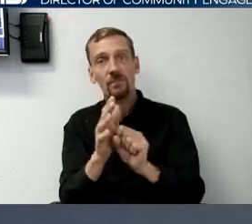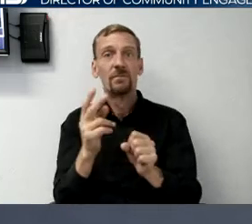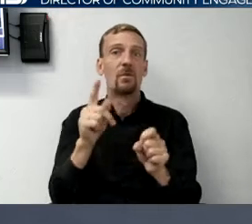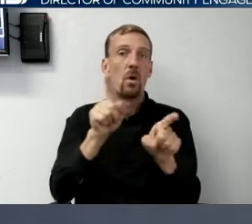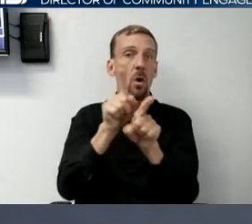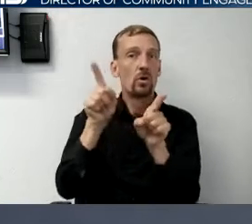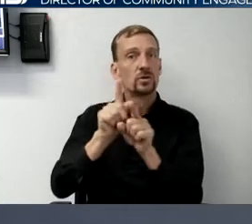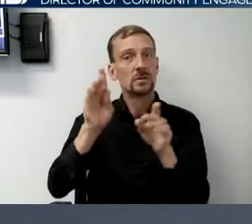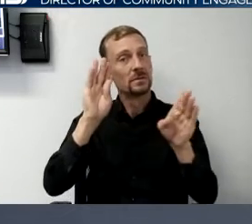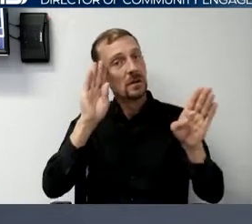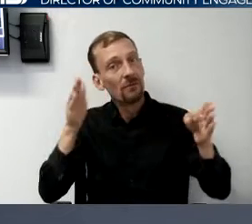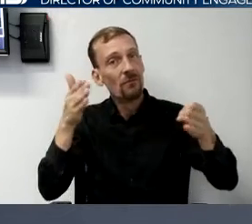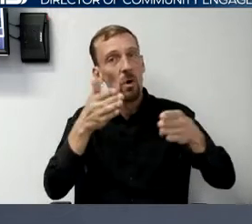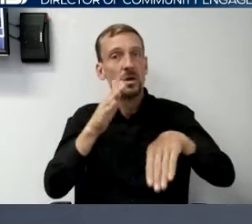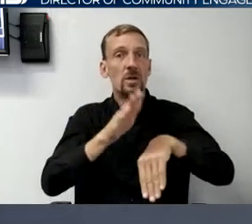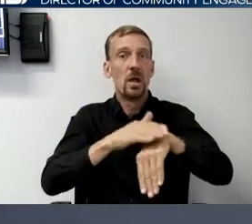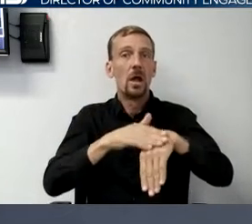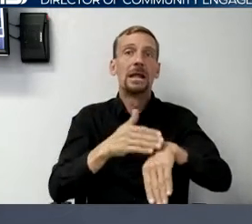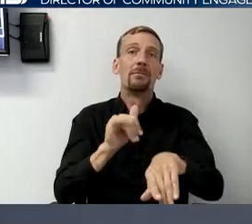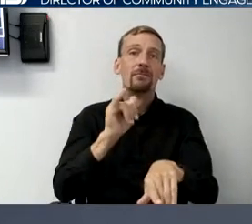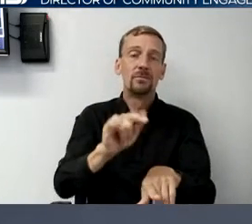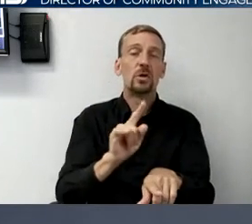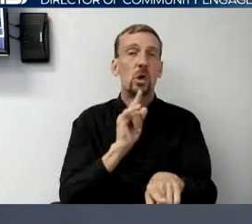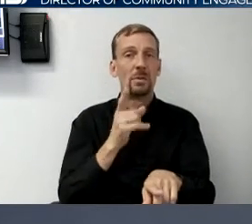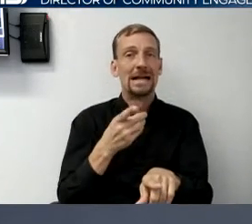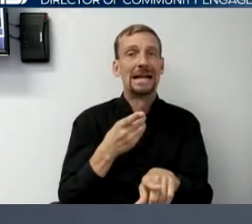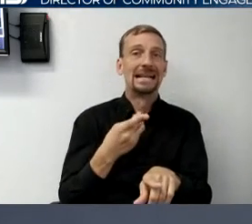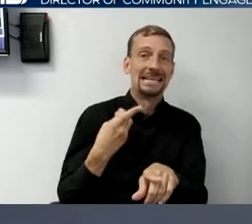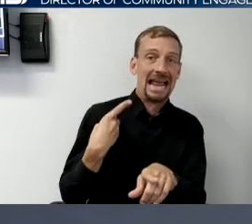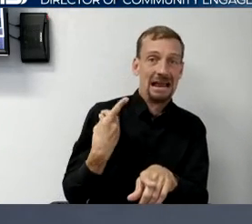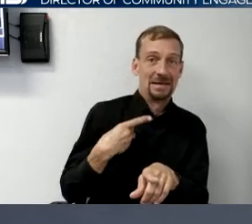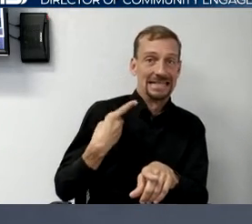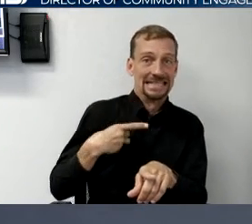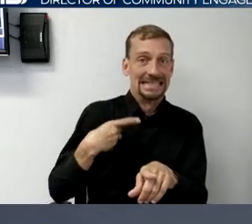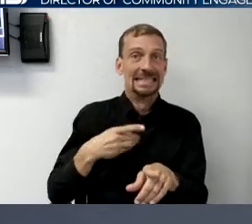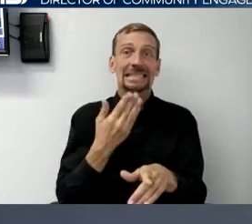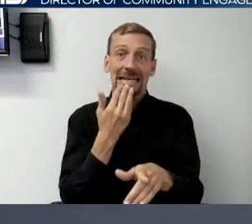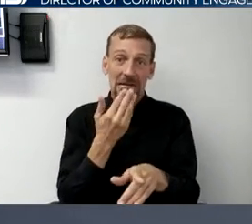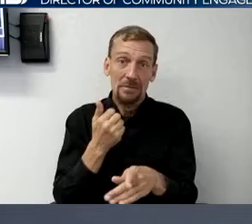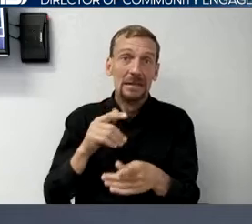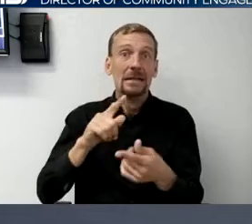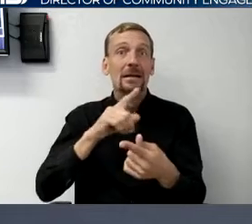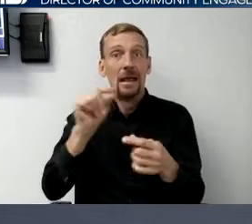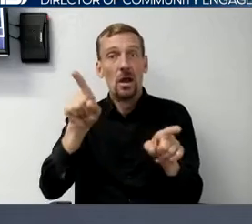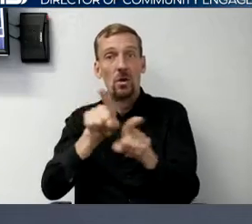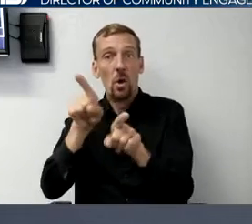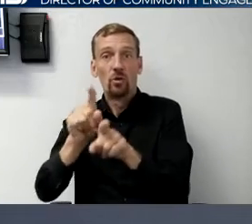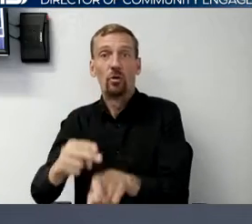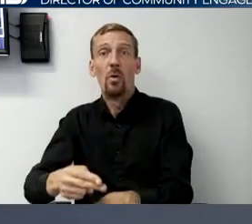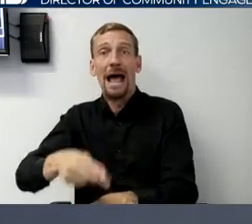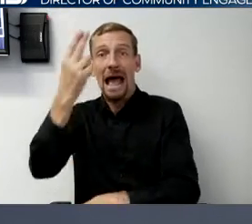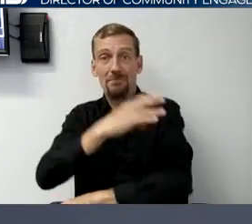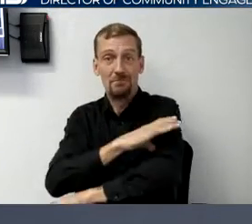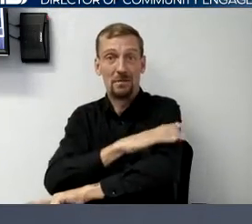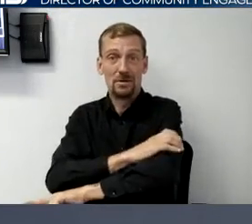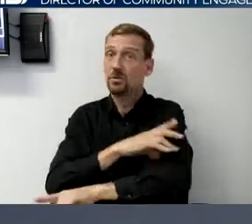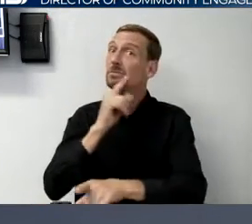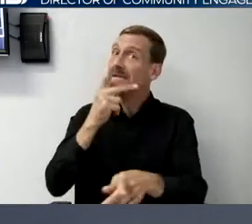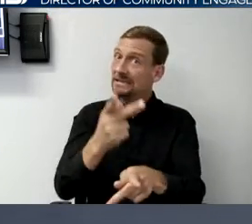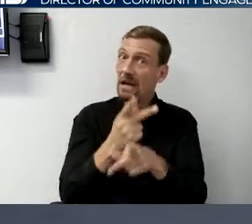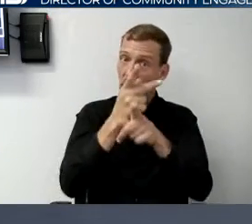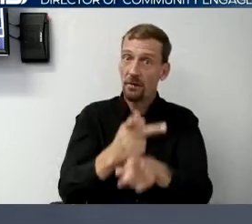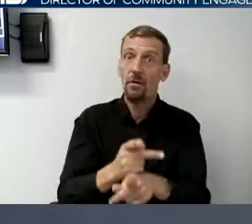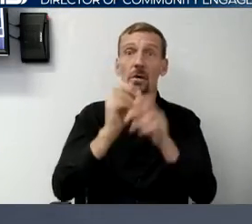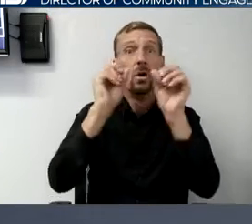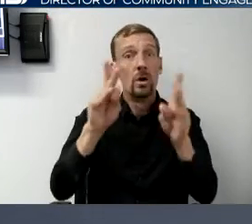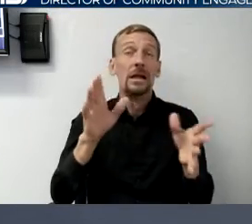attention to diabetes and hypertension, and really being ever so vigilant with that population.